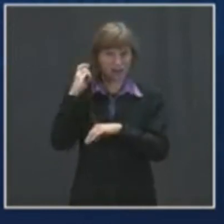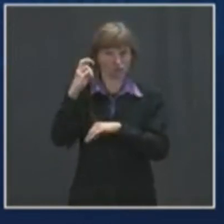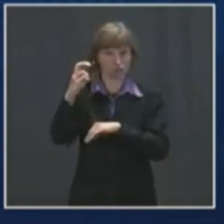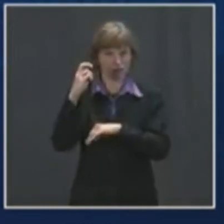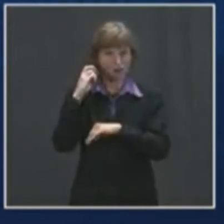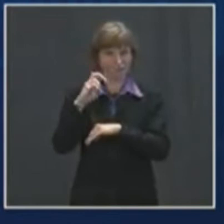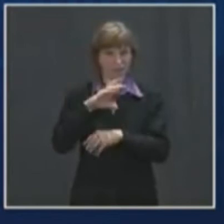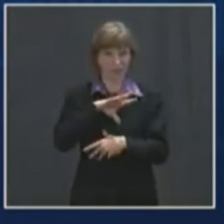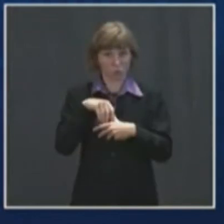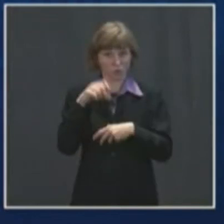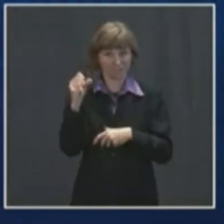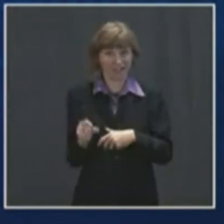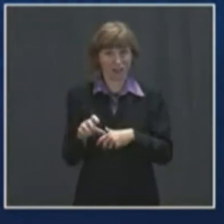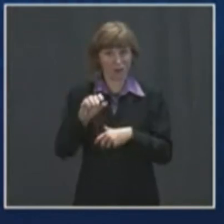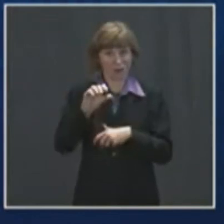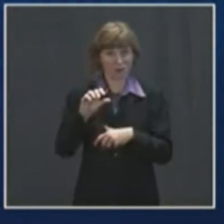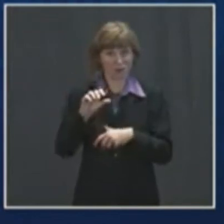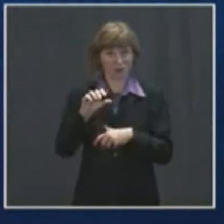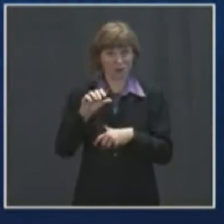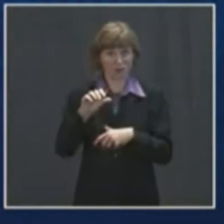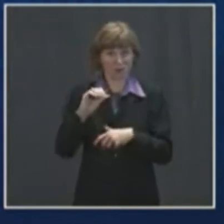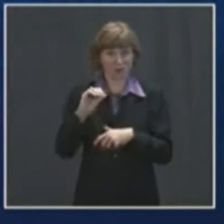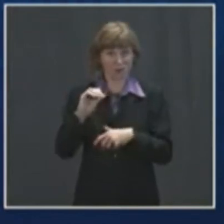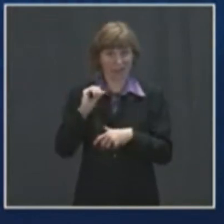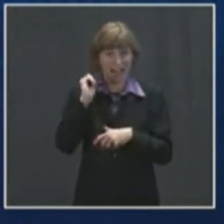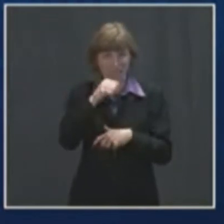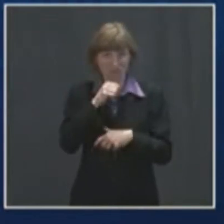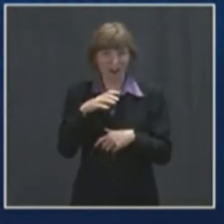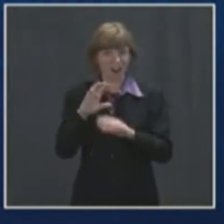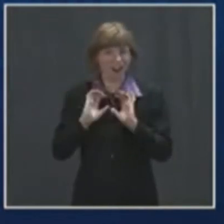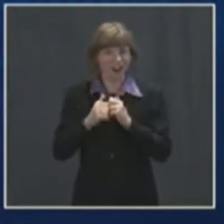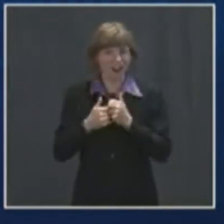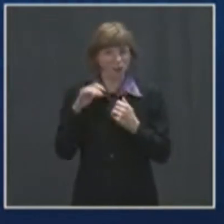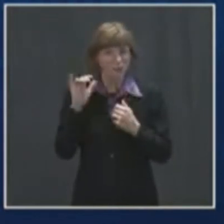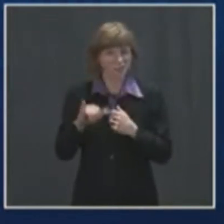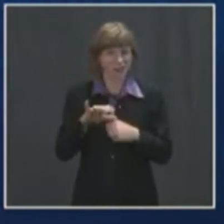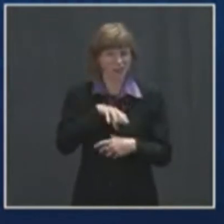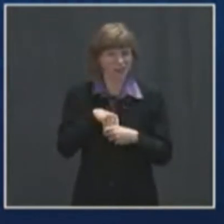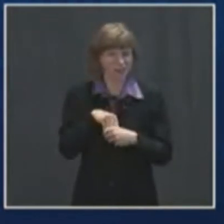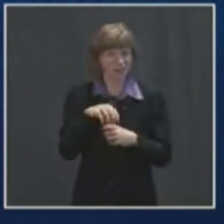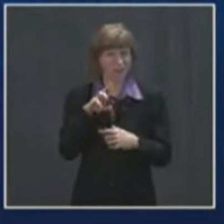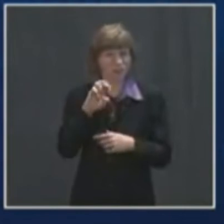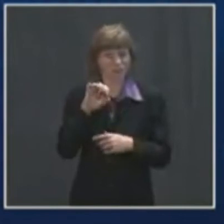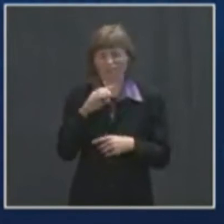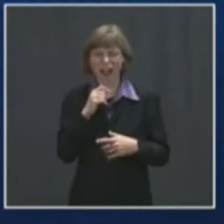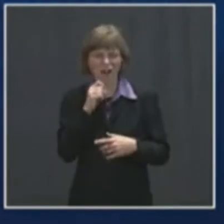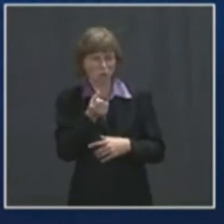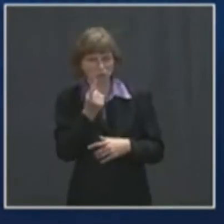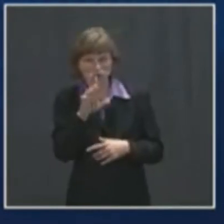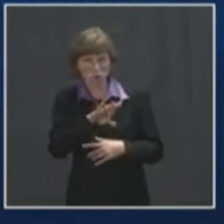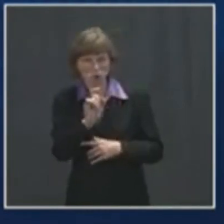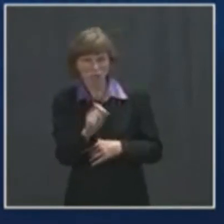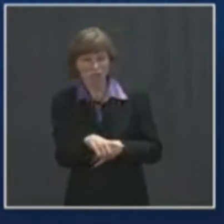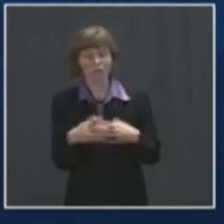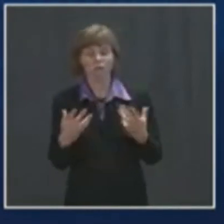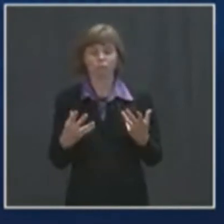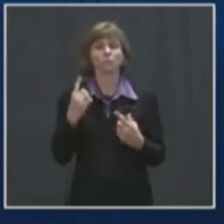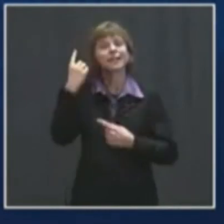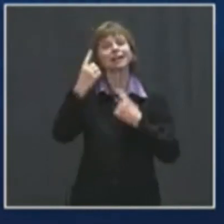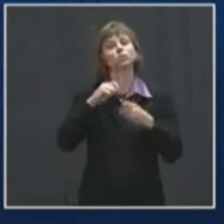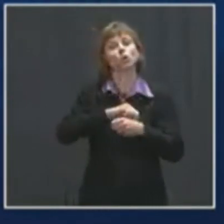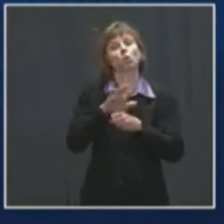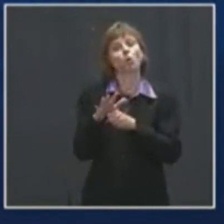into it with his immigration and refugee policy? Sorry, I'm not sure I'm understanding your question. Well, I mean, considering the coronavirus